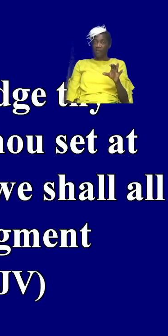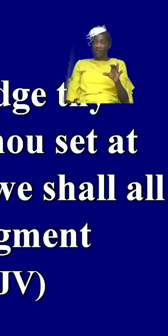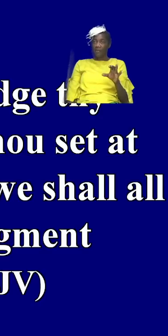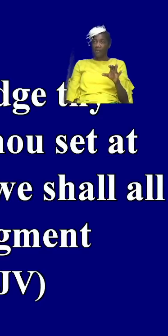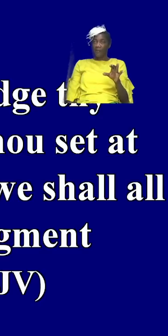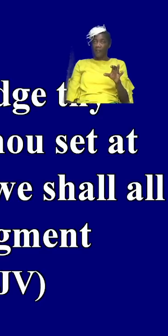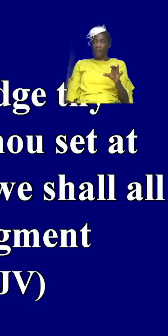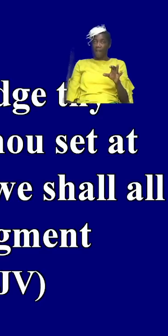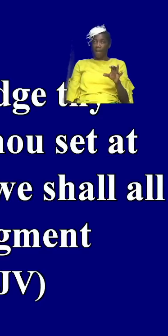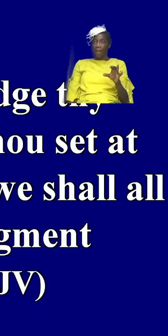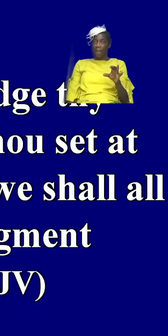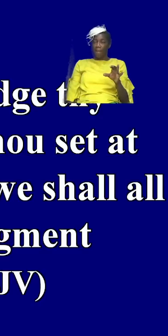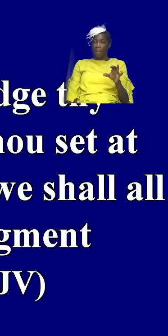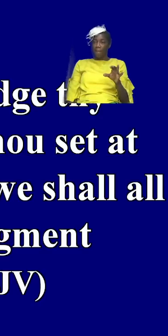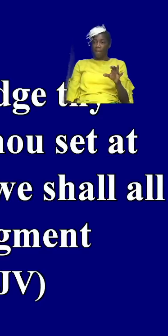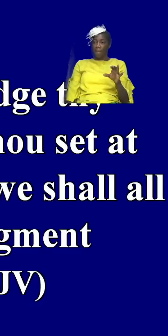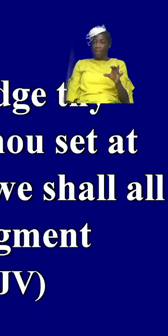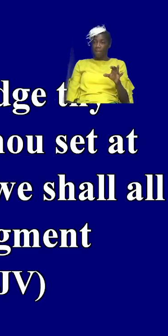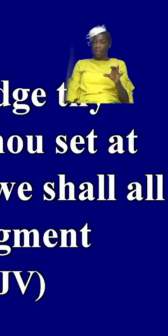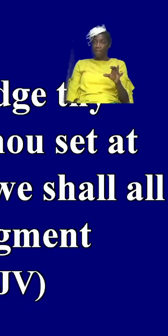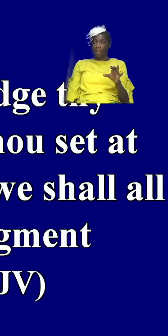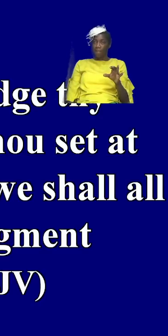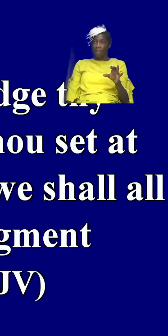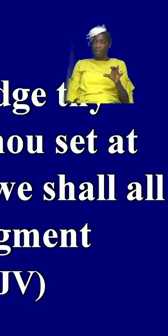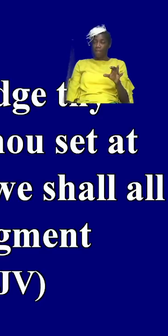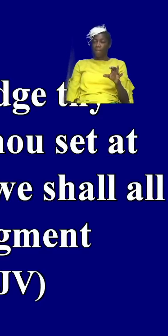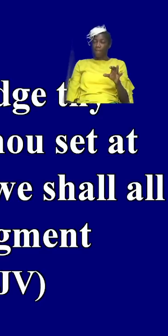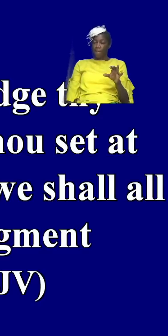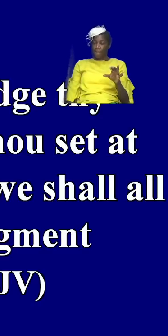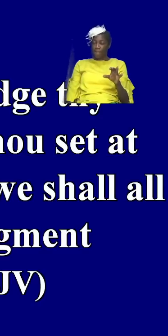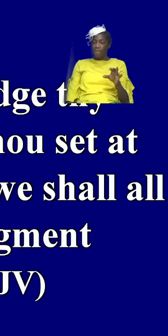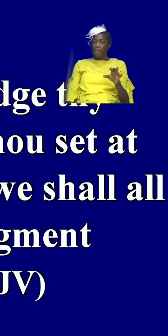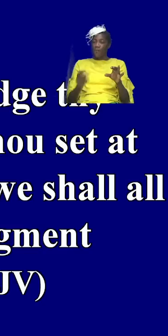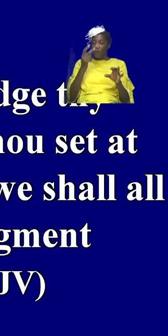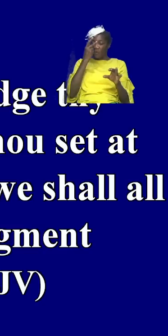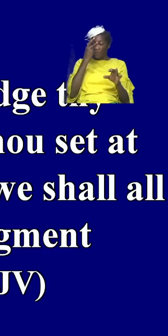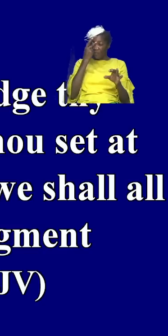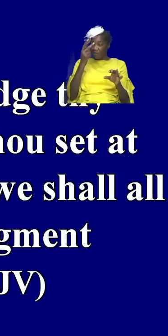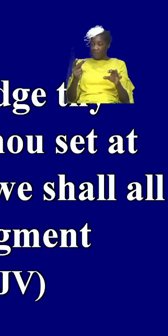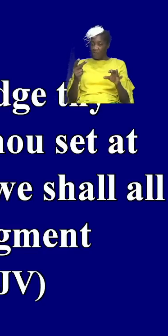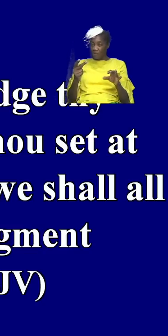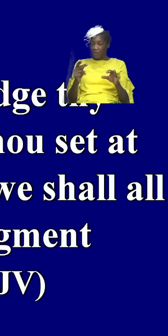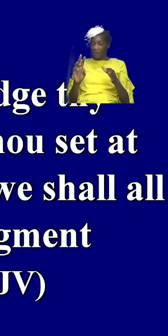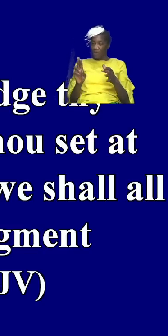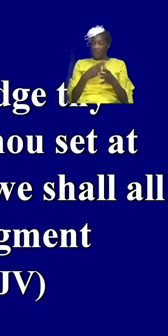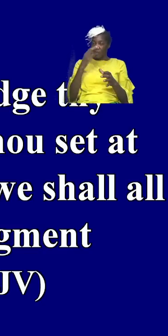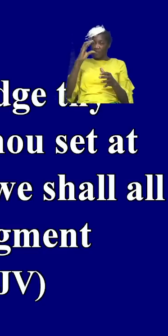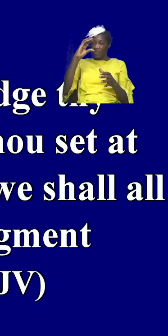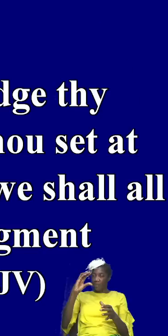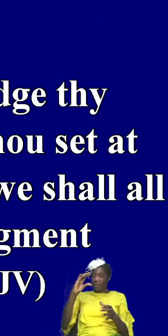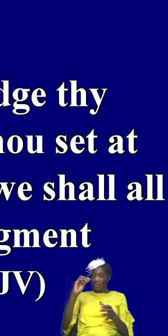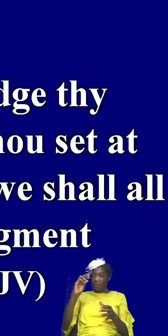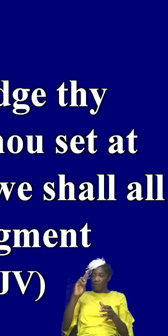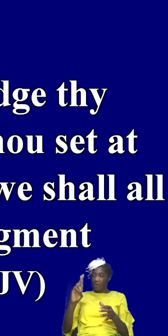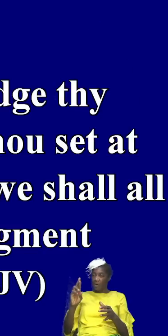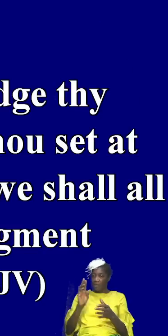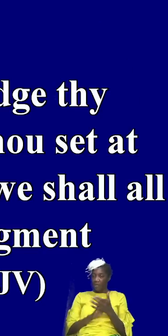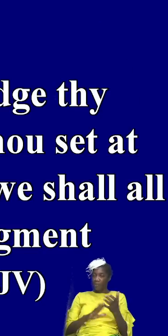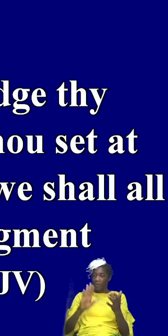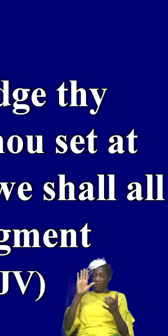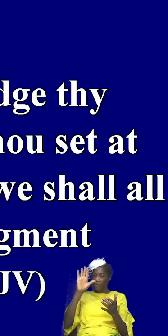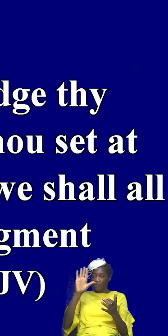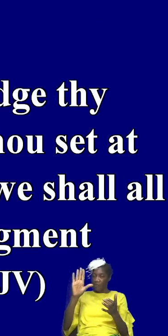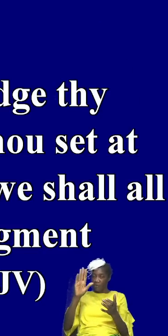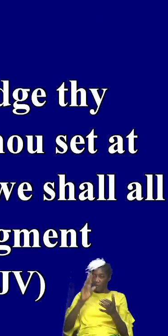Christ. Remember that we saw this before in 2 Corinthians chapter 5 and verse 10. He was talking to the Corinthians, and he used